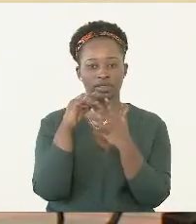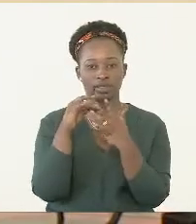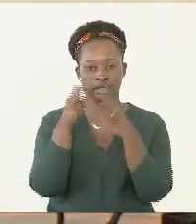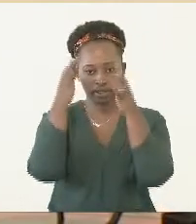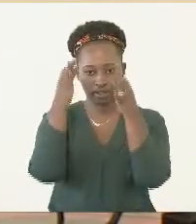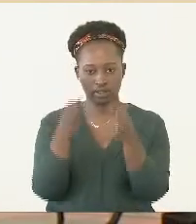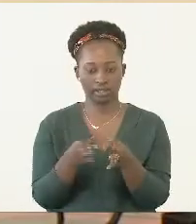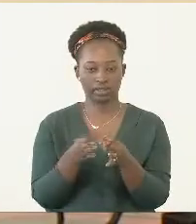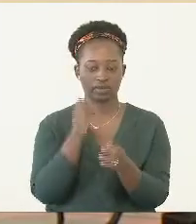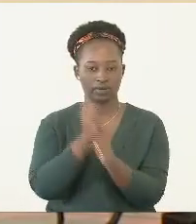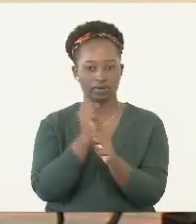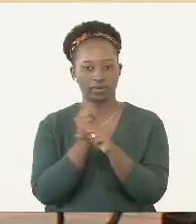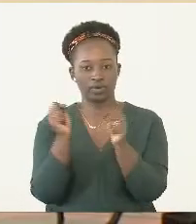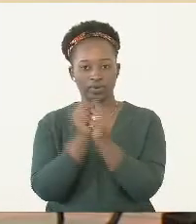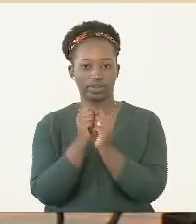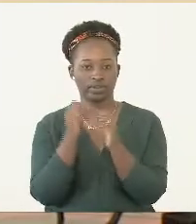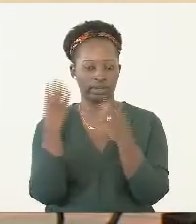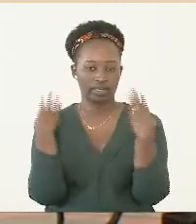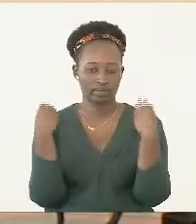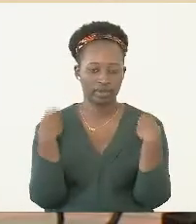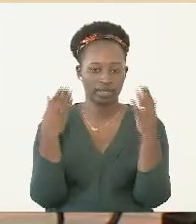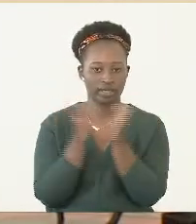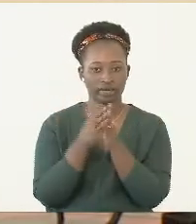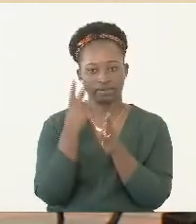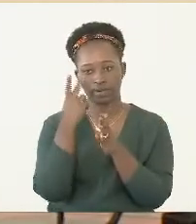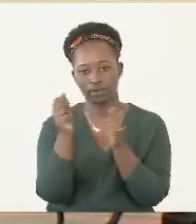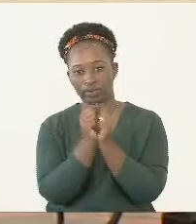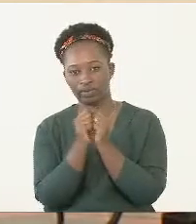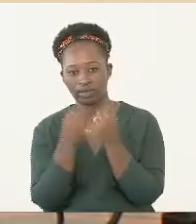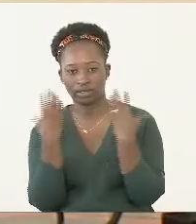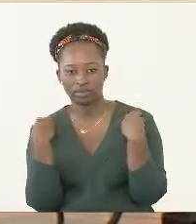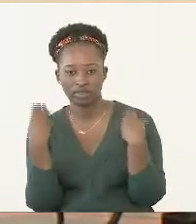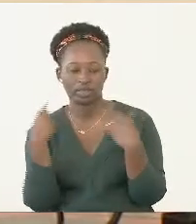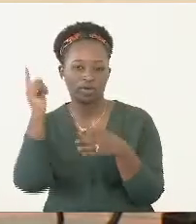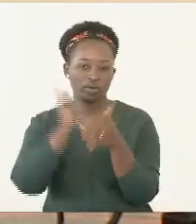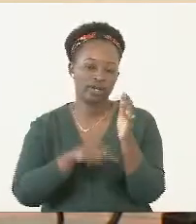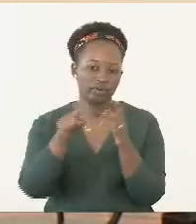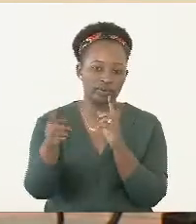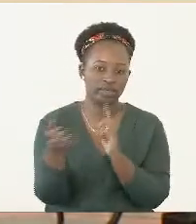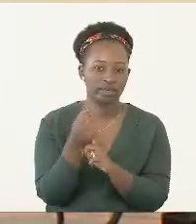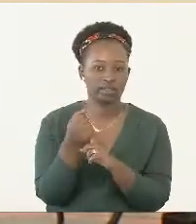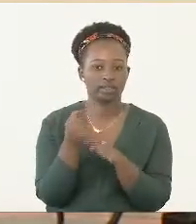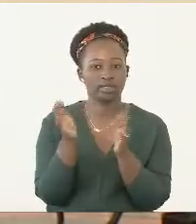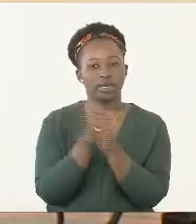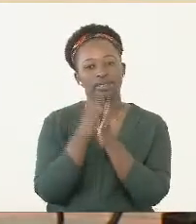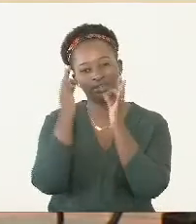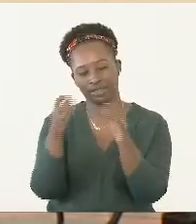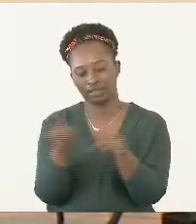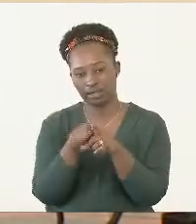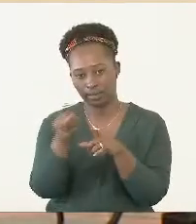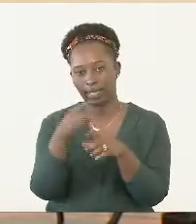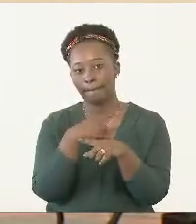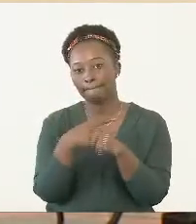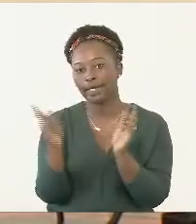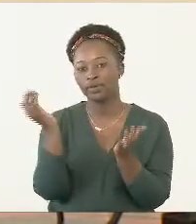things to do with experiments and finding out who did the experiment, what did they get, and stuff like that. But